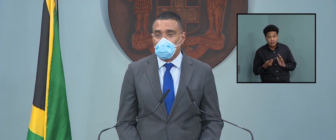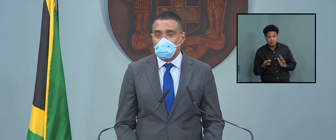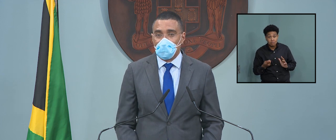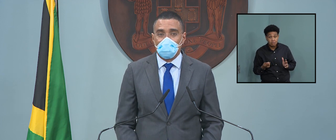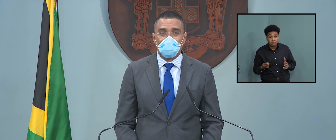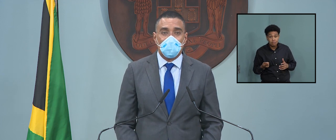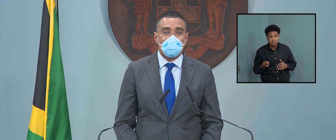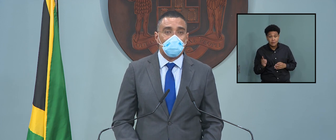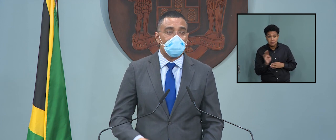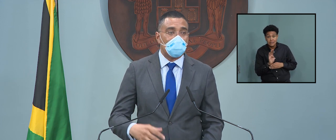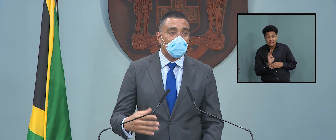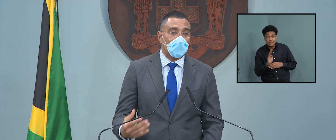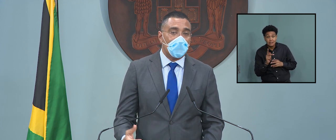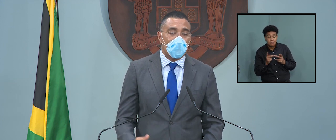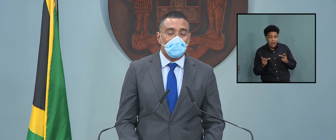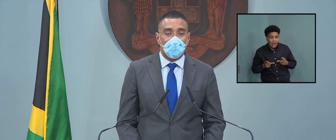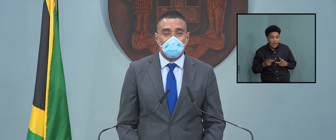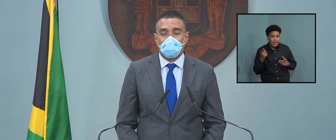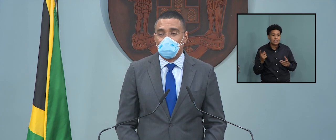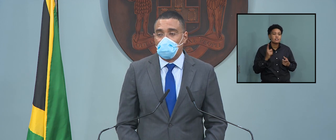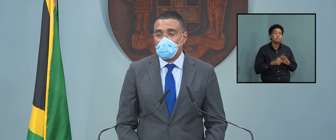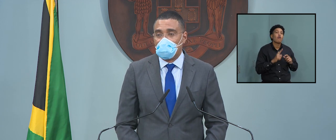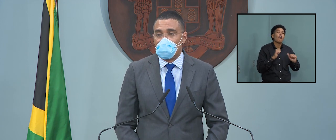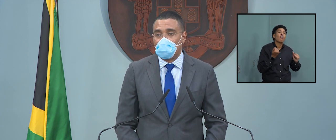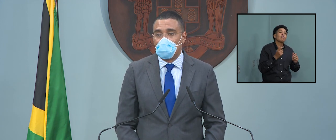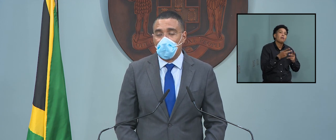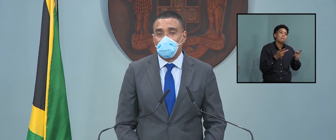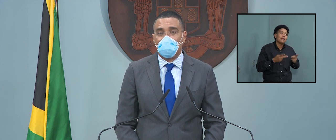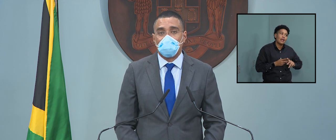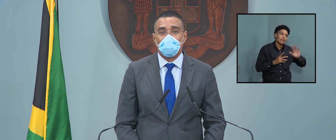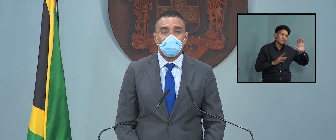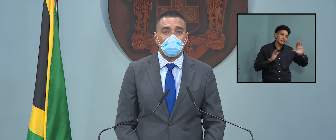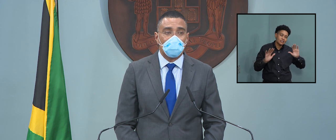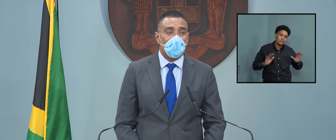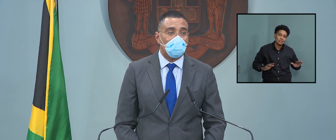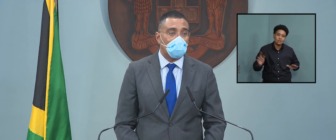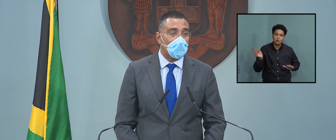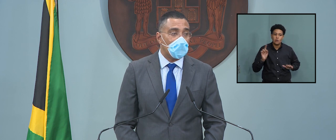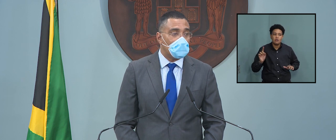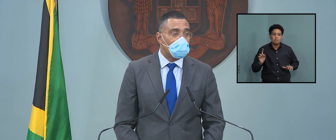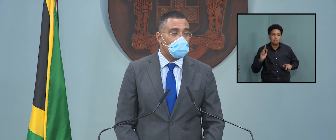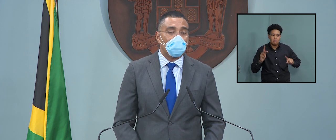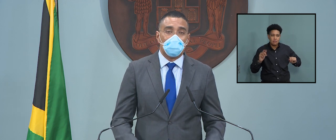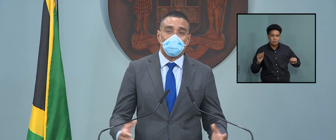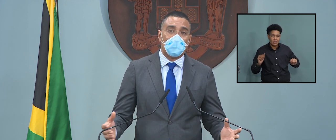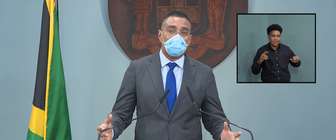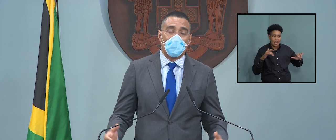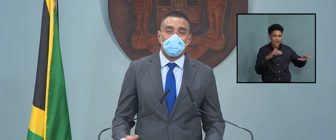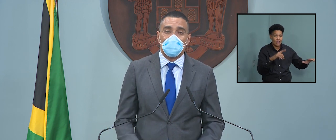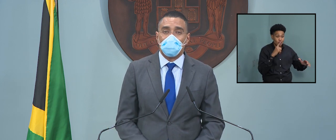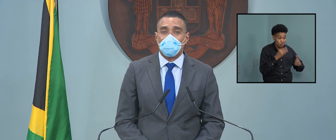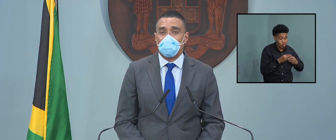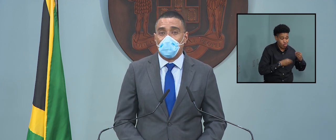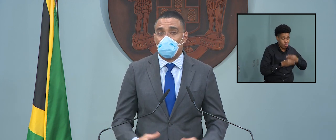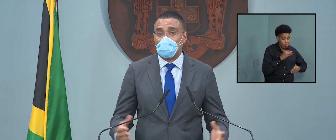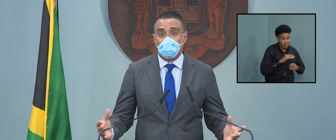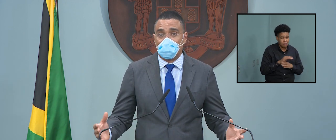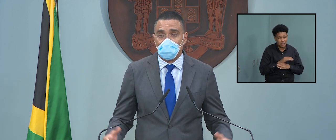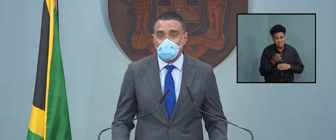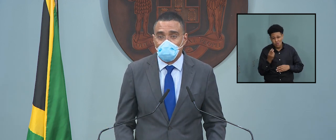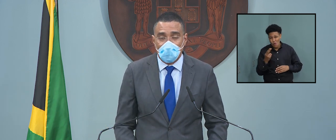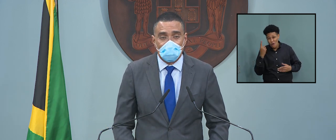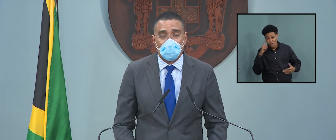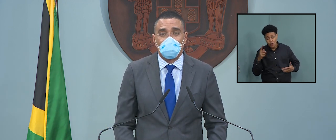know, business places and other such places where persons gather to transact business or